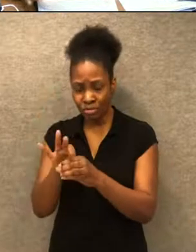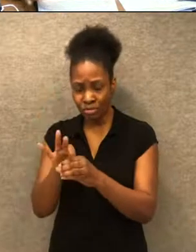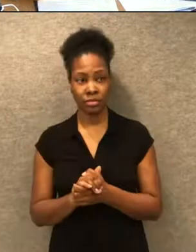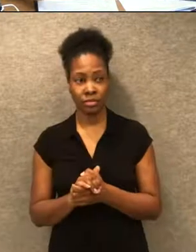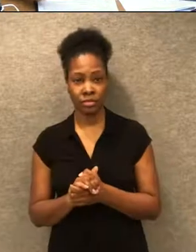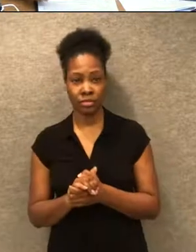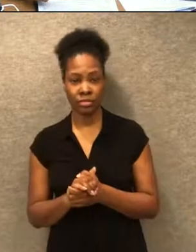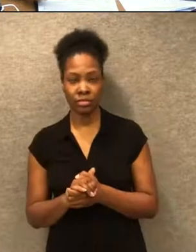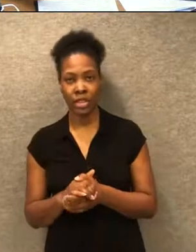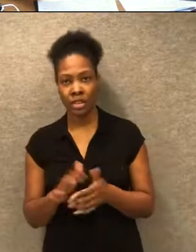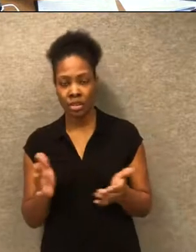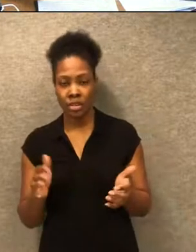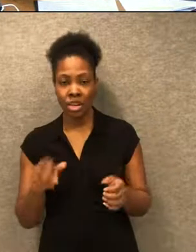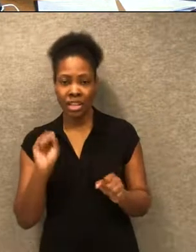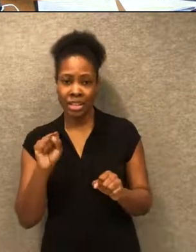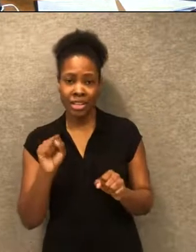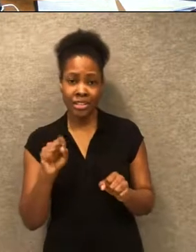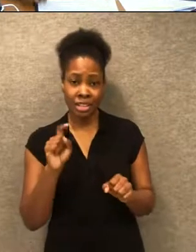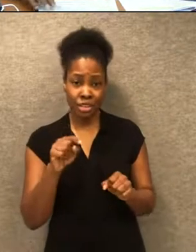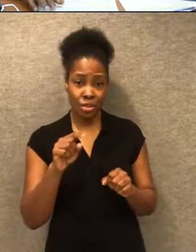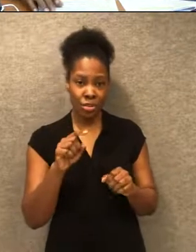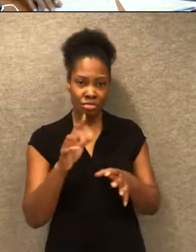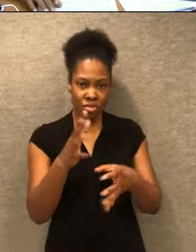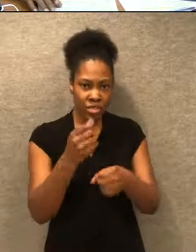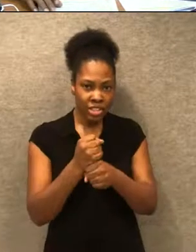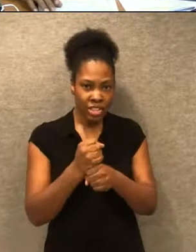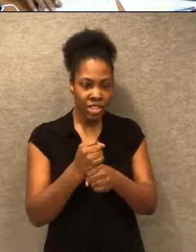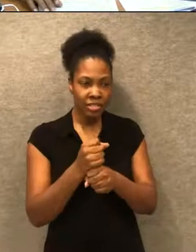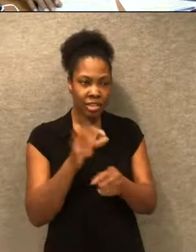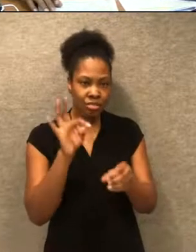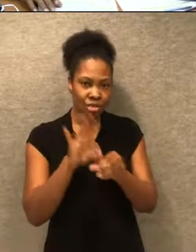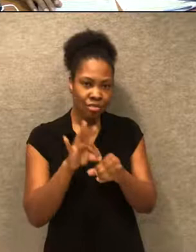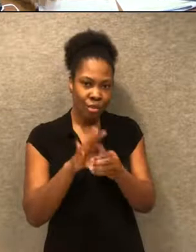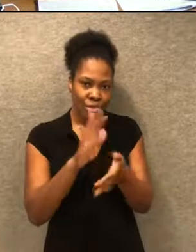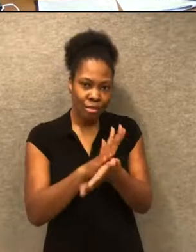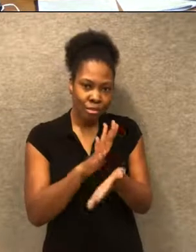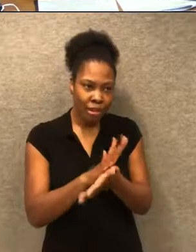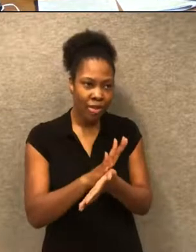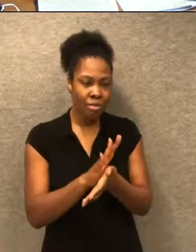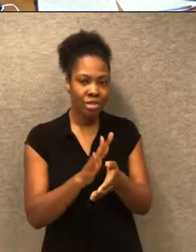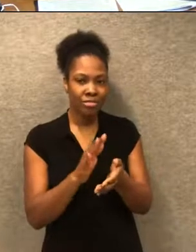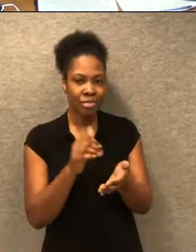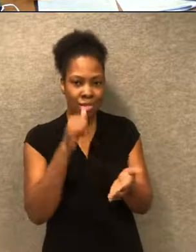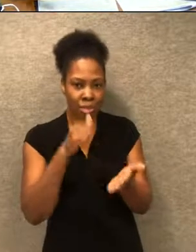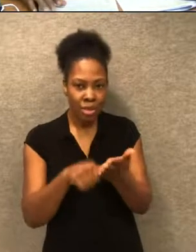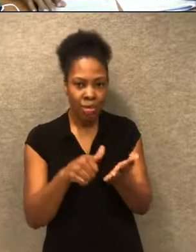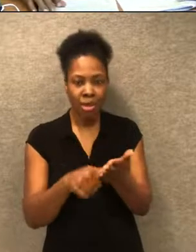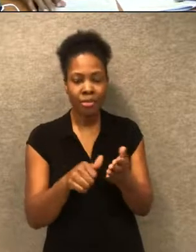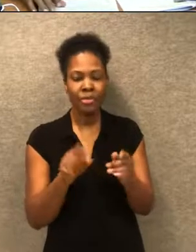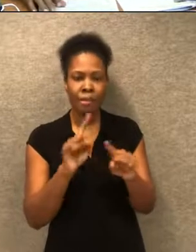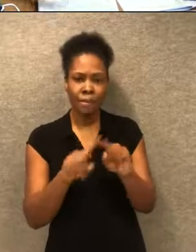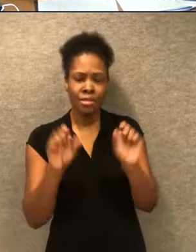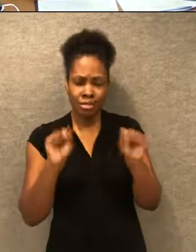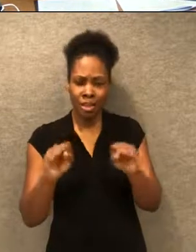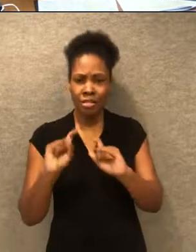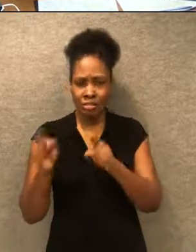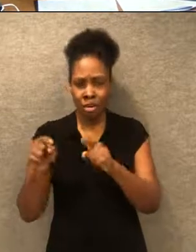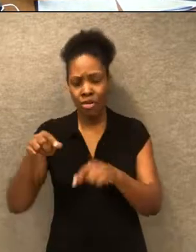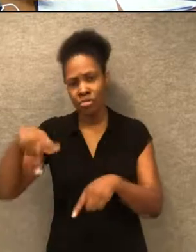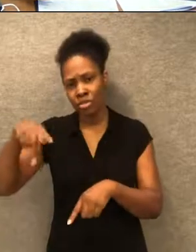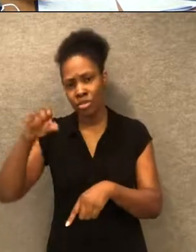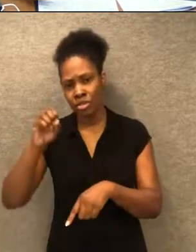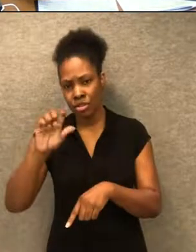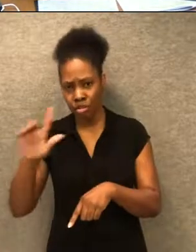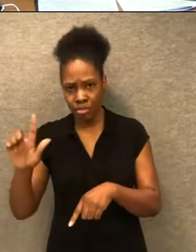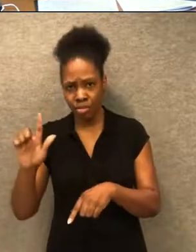Well, this ballot, if you receive this ballot, it's important for them to get it back into the mail, but you are going to be able to go to the regular